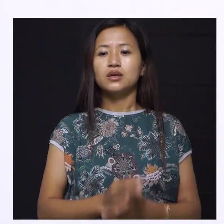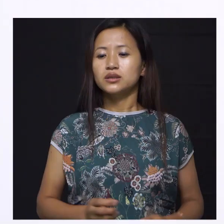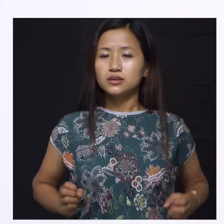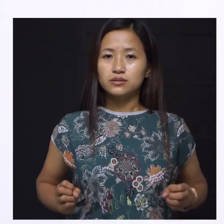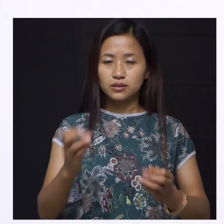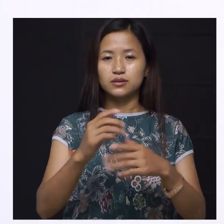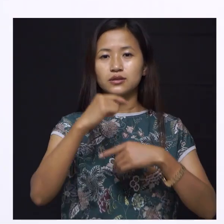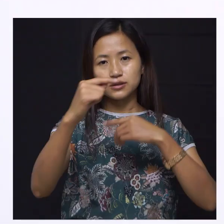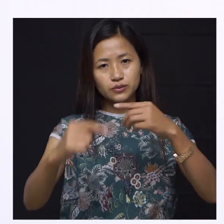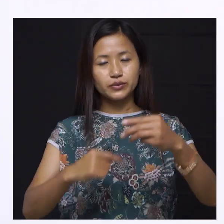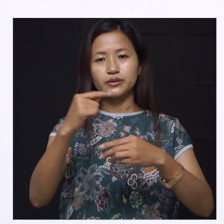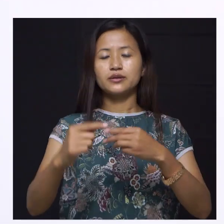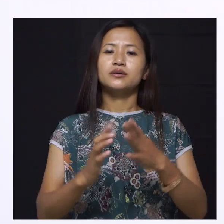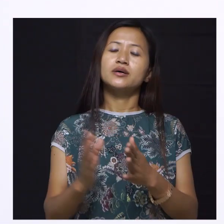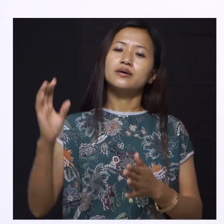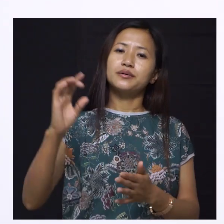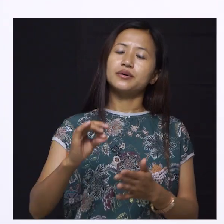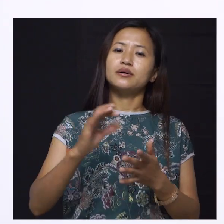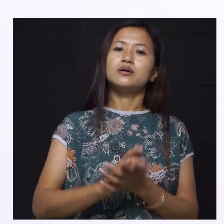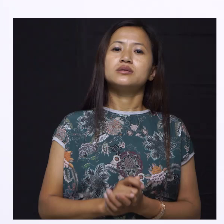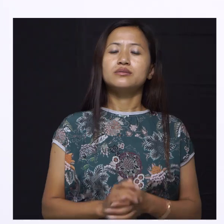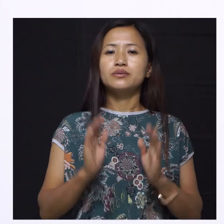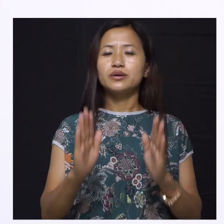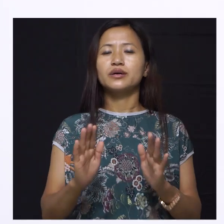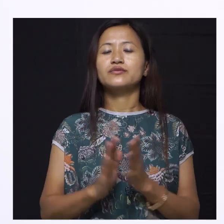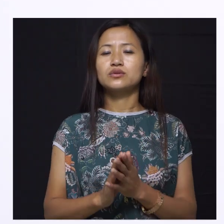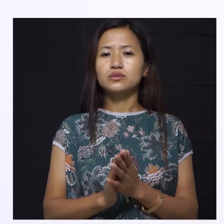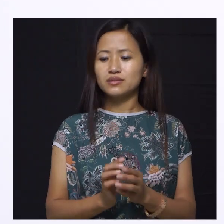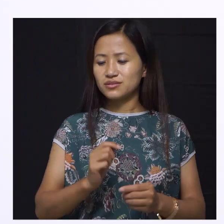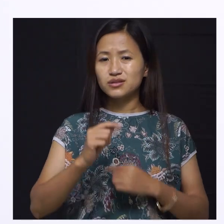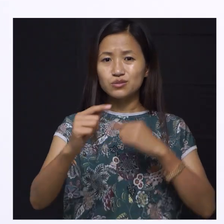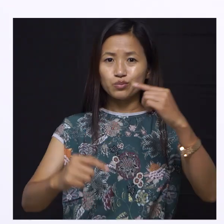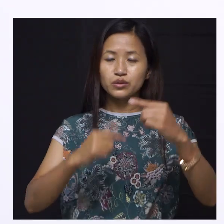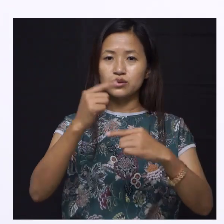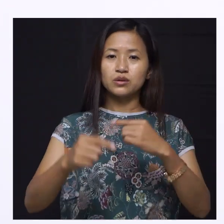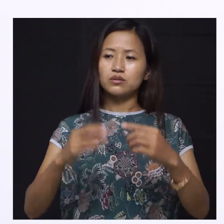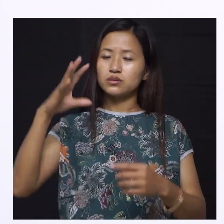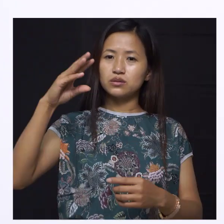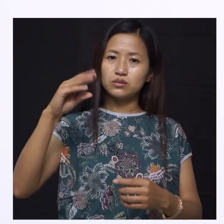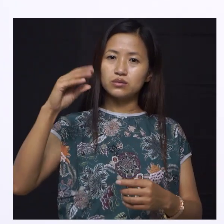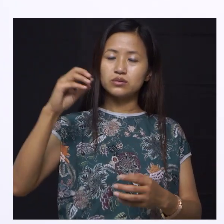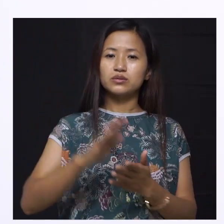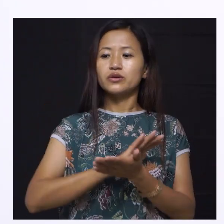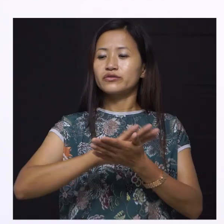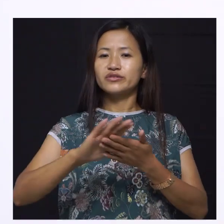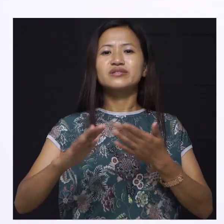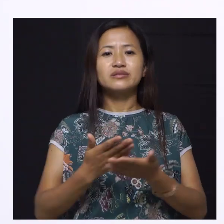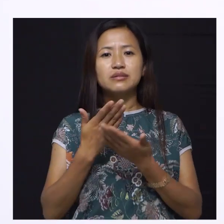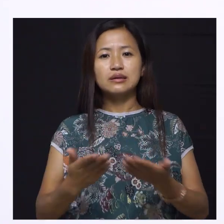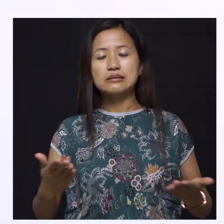spinning again, okay? We know that we have to spin wool and then make it into the finished product, right? And so she was spinning.